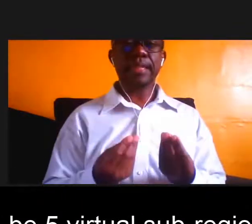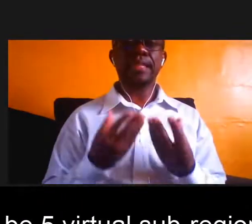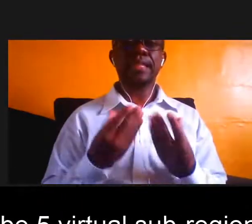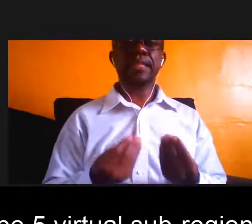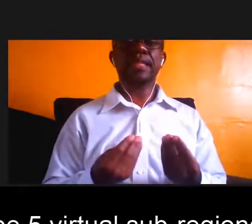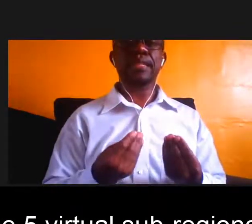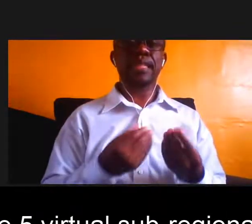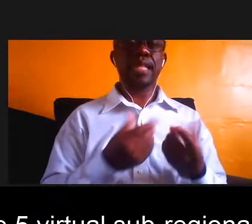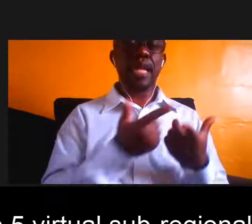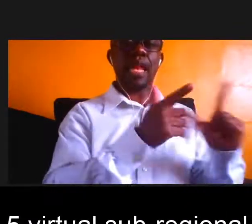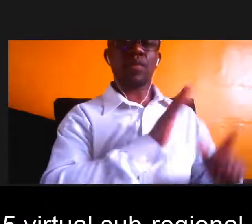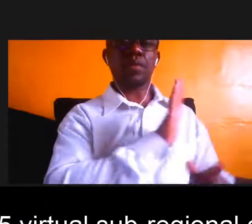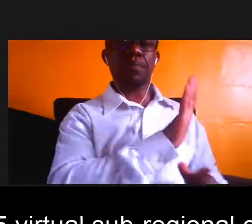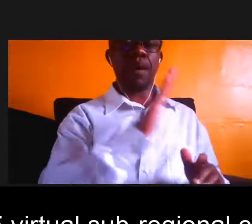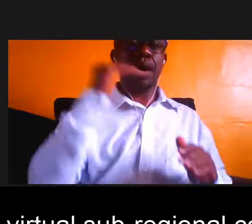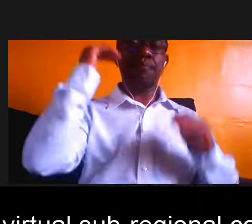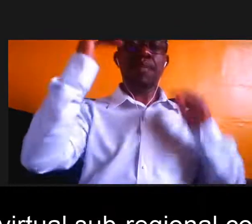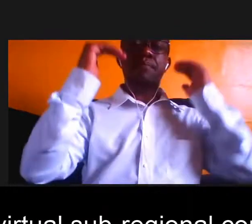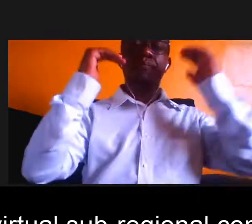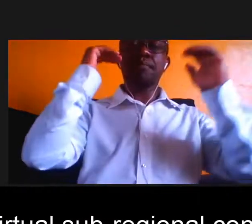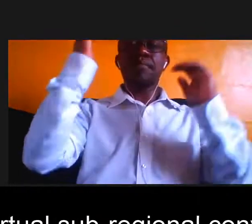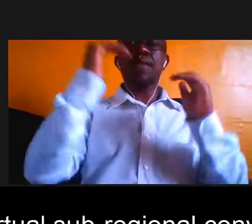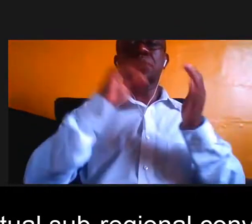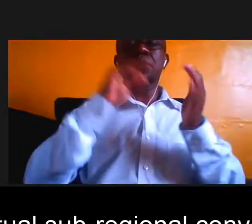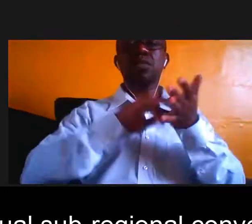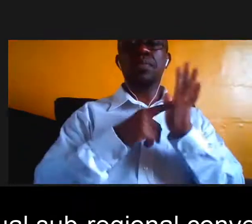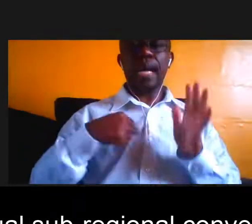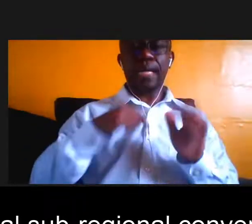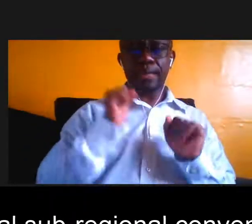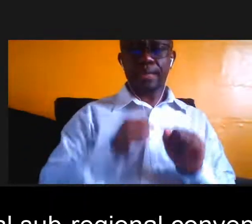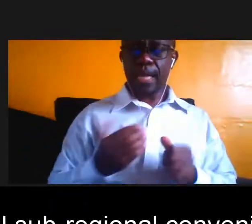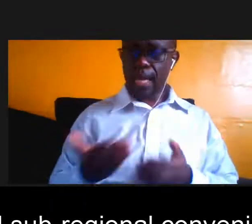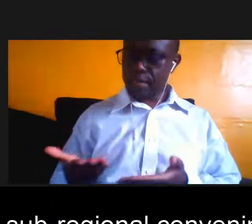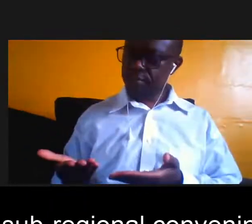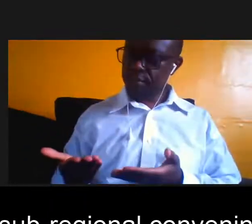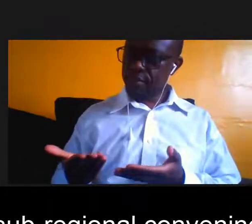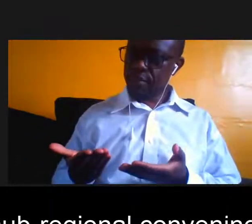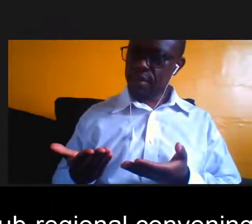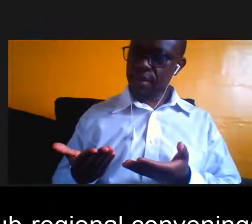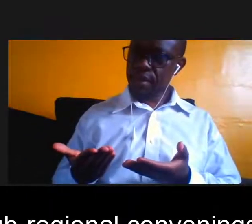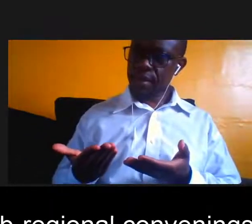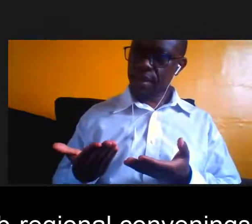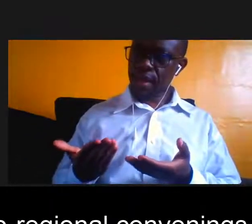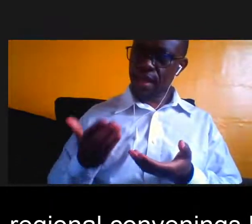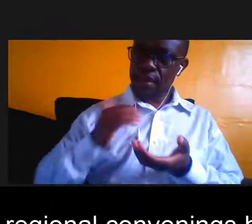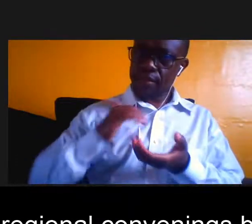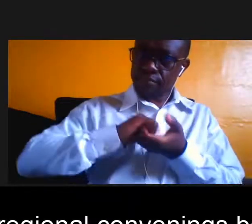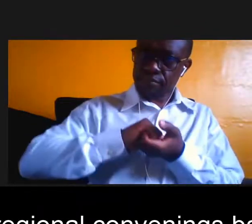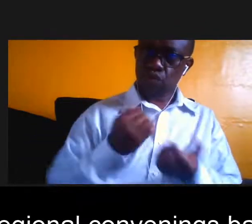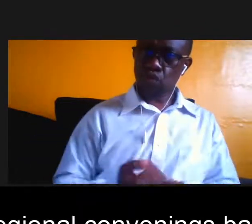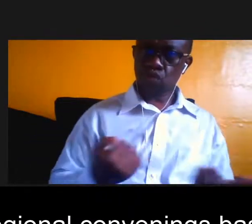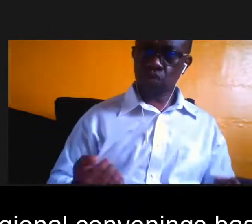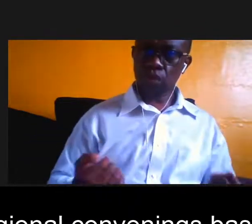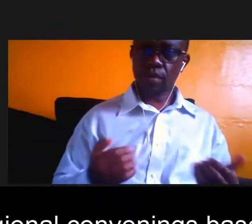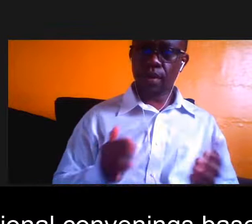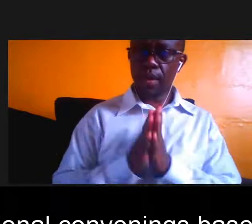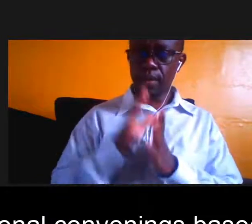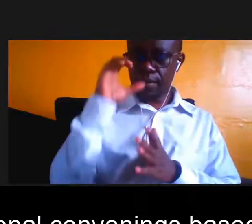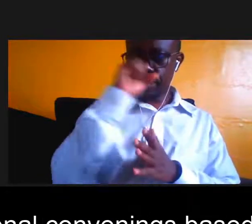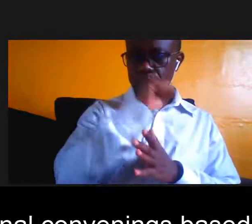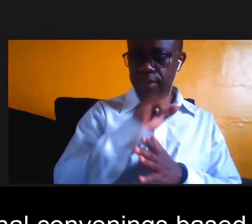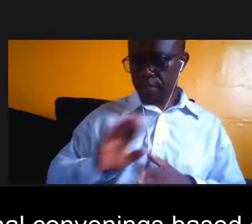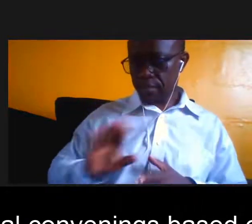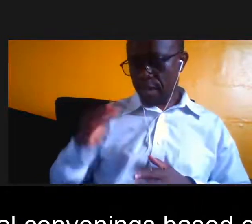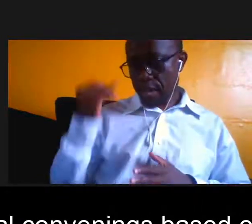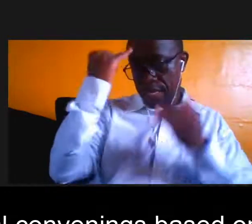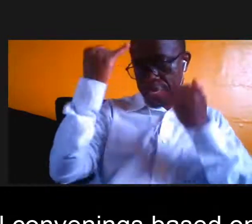people. So how do we engage them and not miss the voice, and not speak for them, and not miss their voice, and